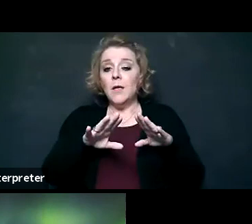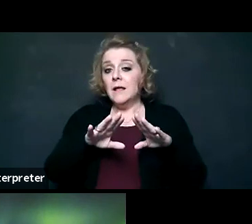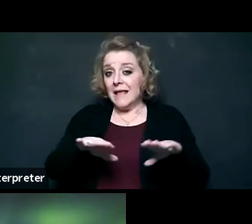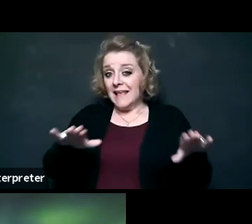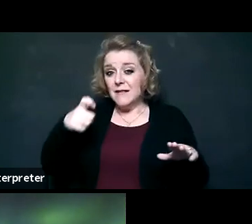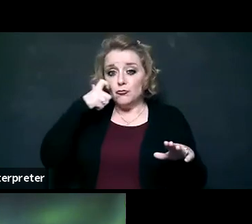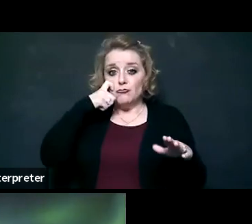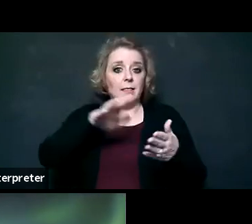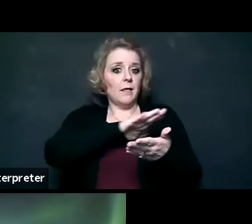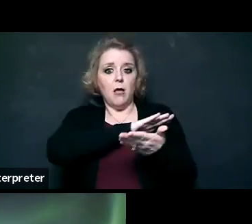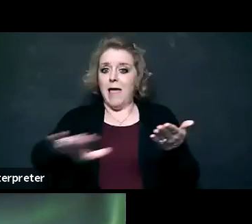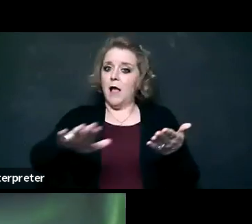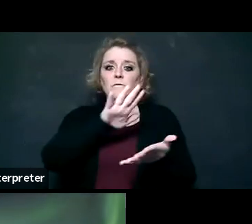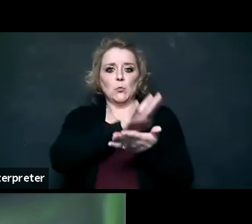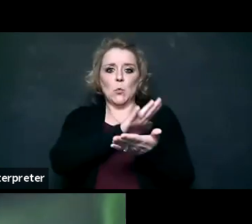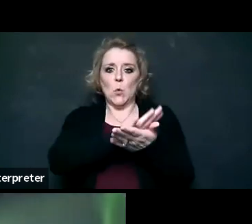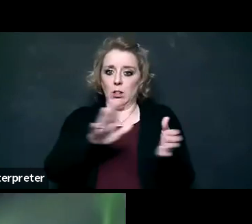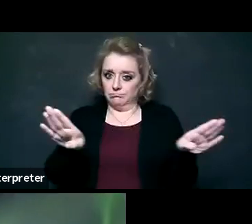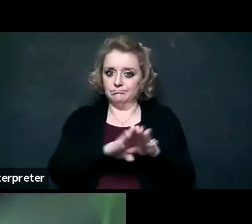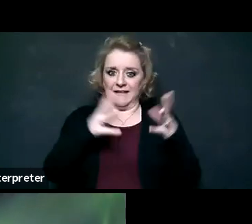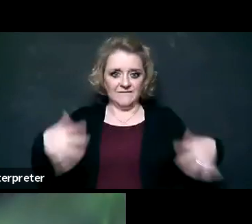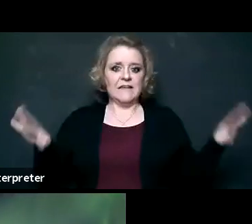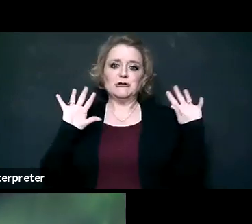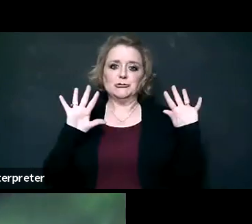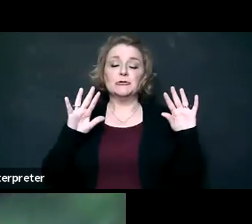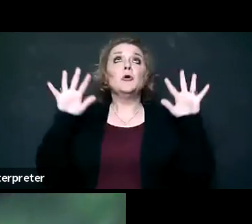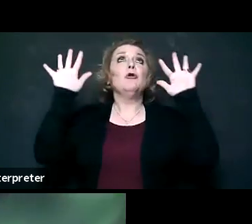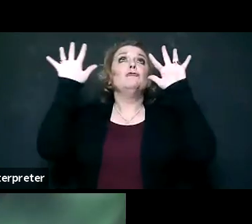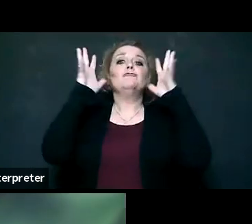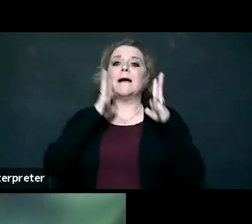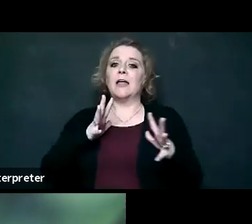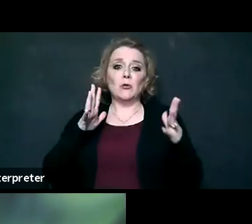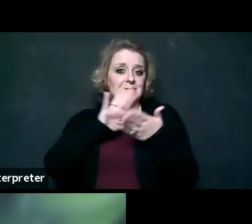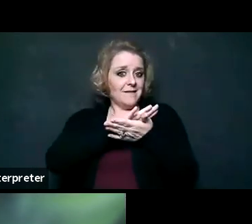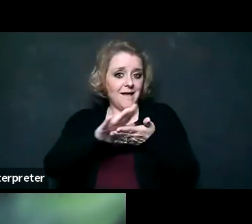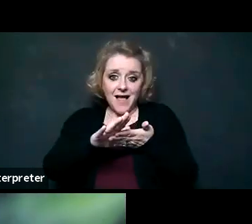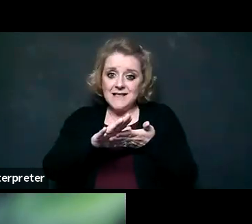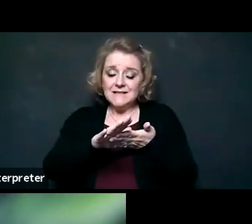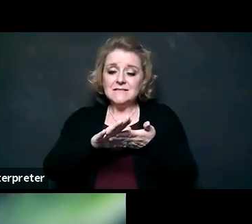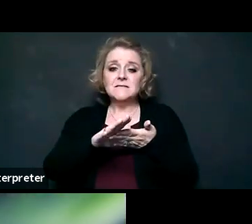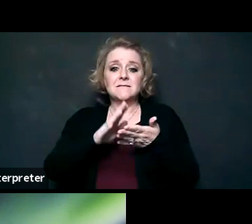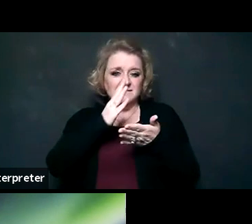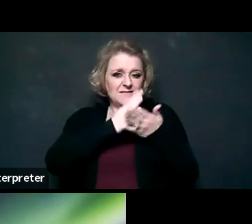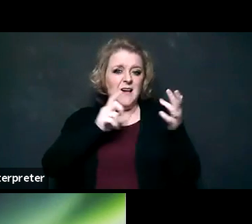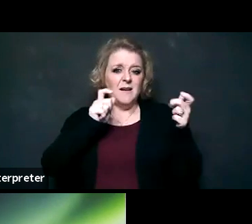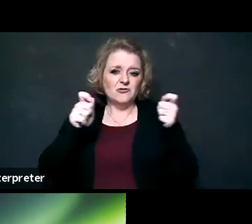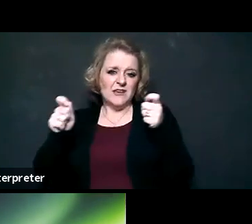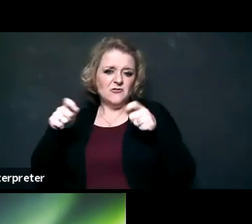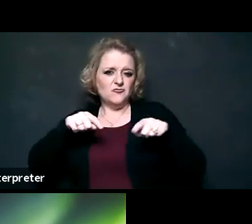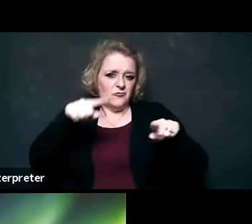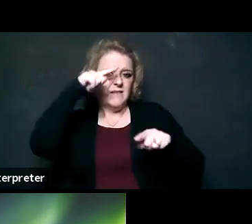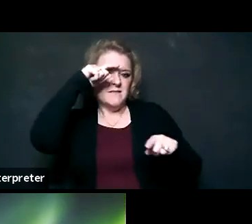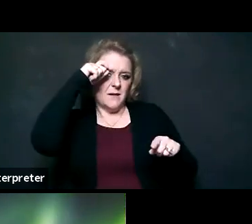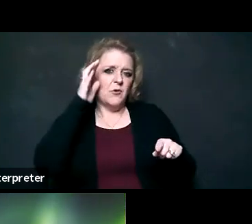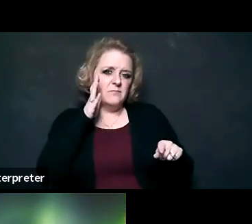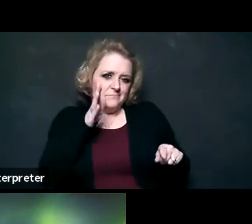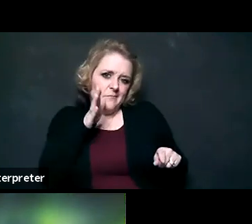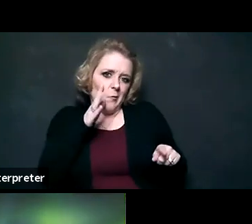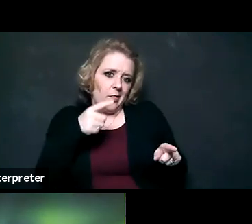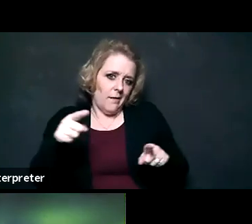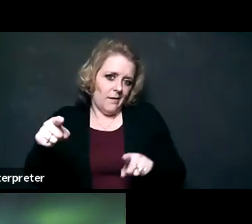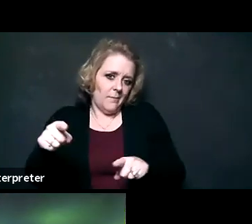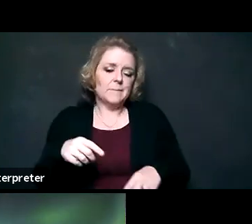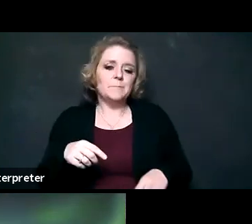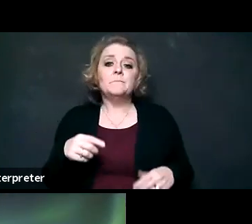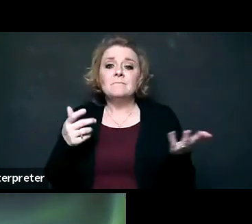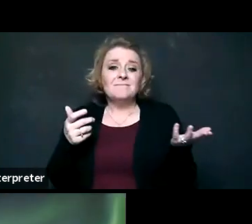officially. Weather's been nice. We're going to see a few changes with summer activities kind of coming back.